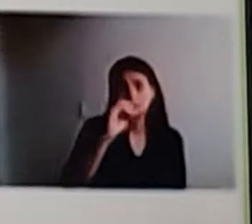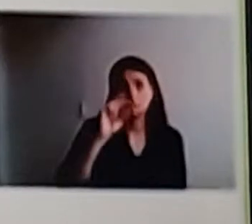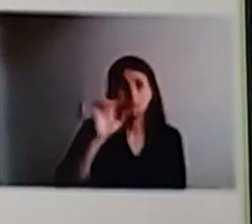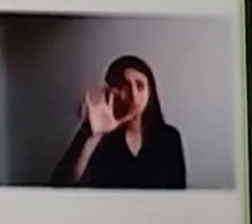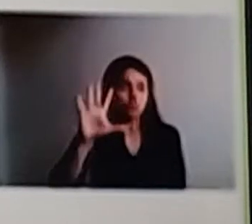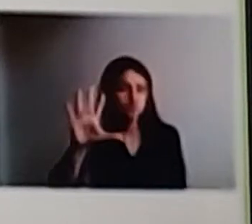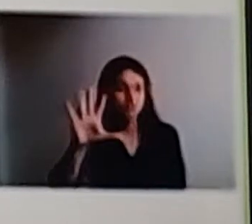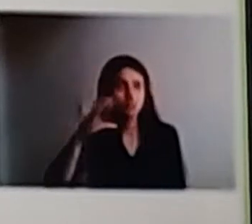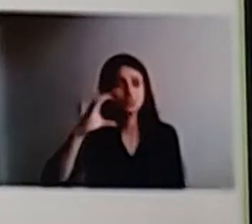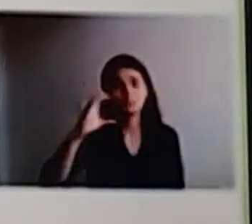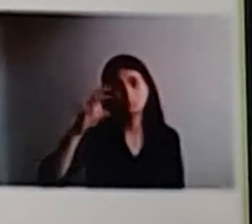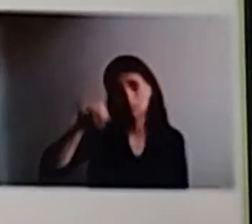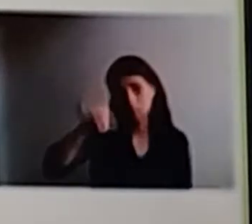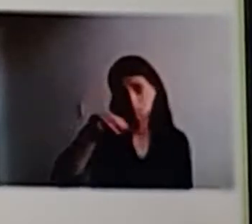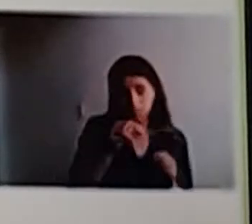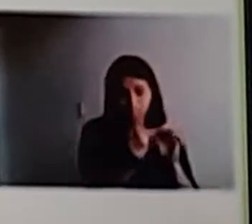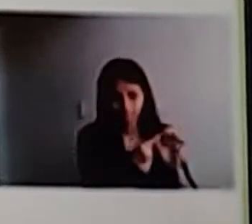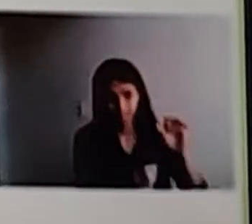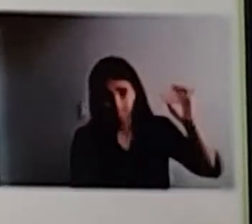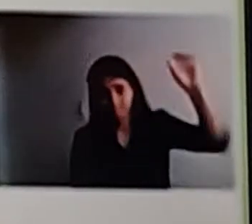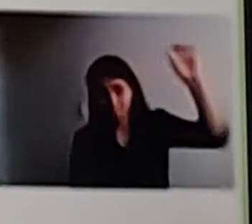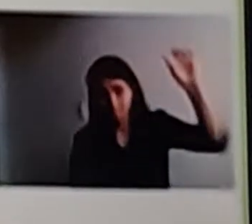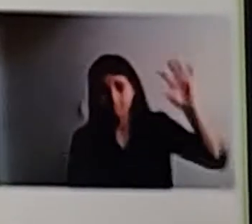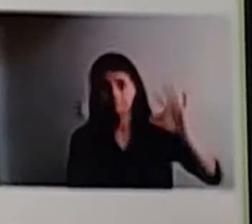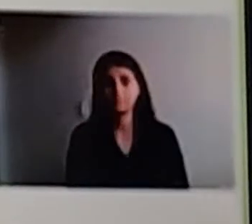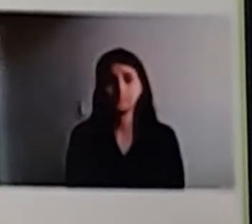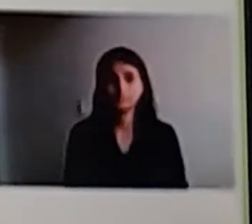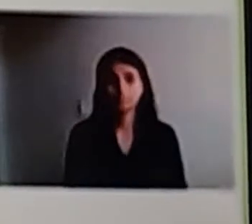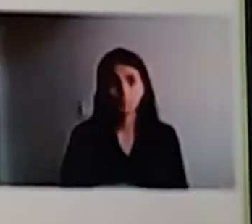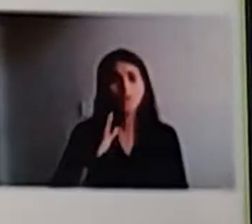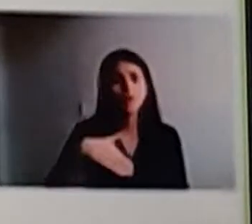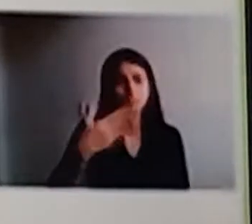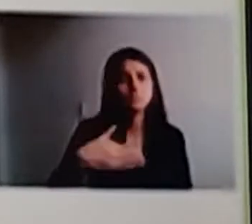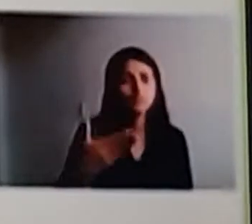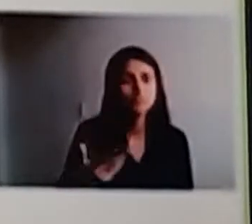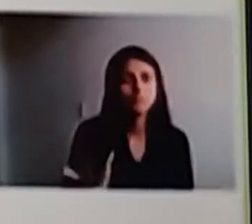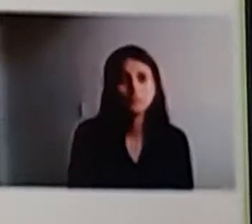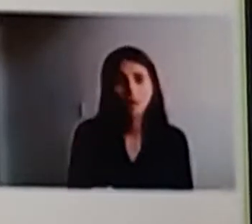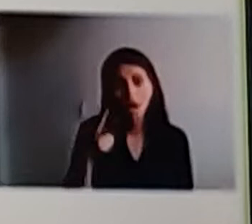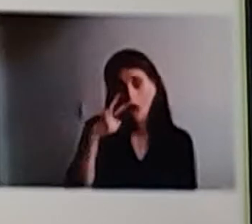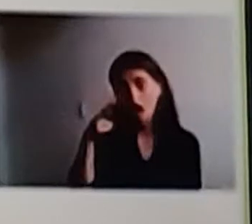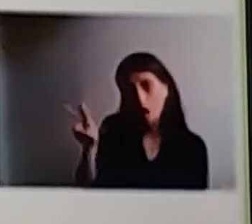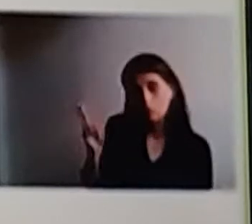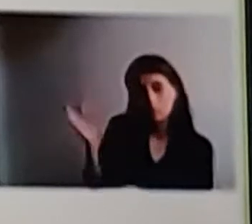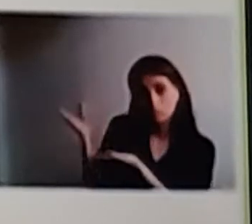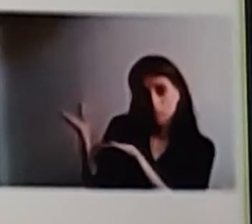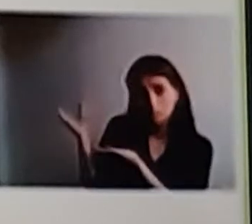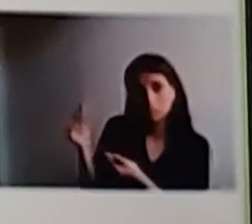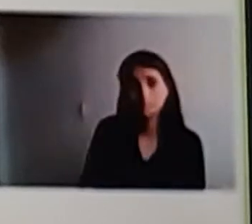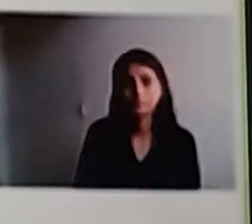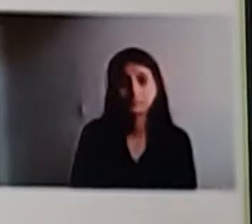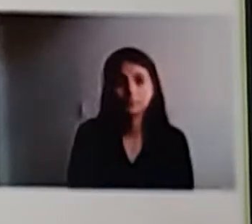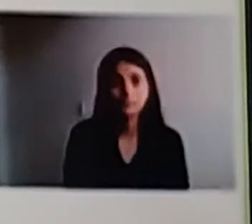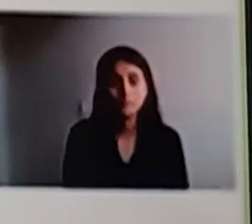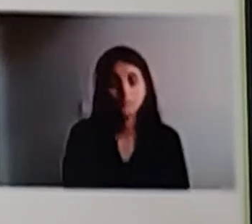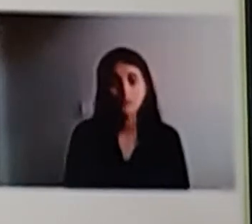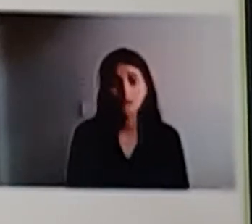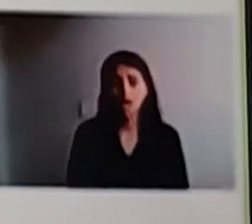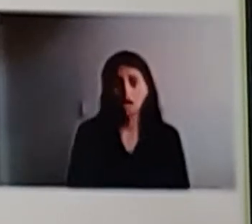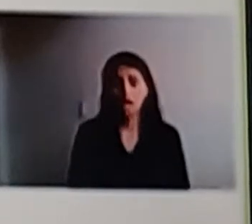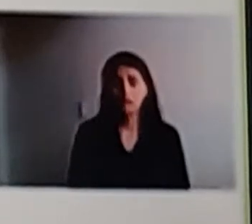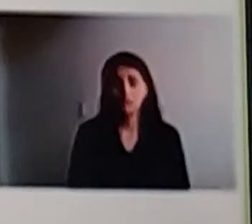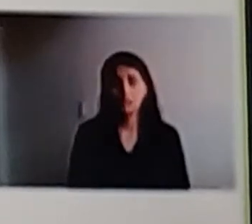this is we are talking about the reception area. Reception area should be having one